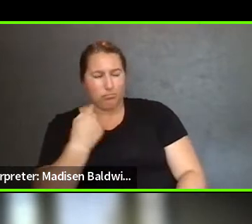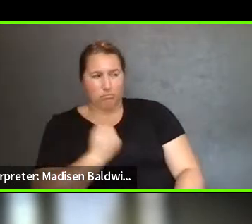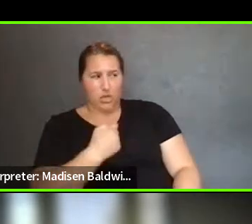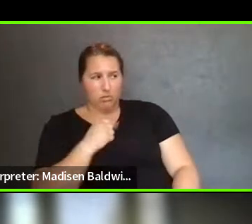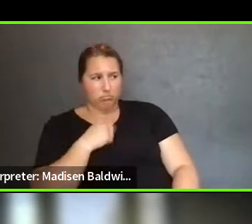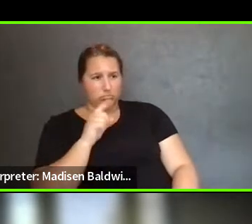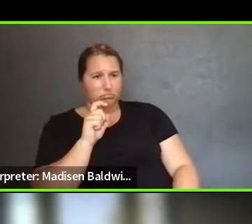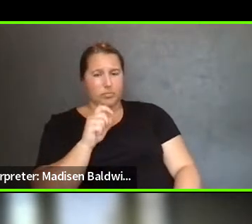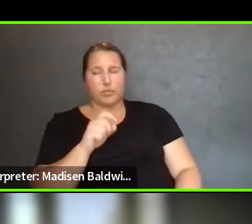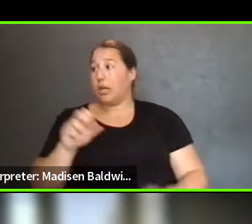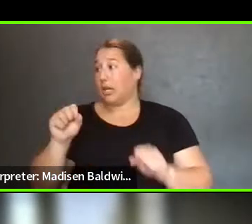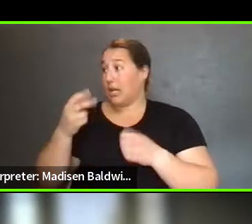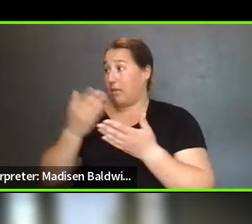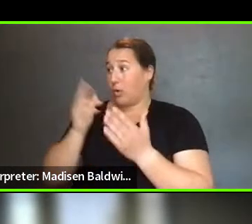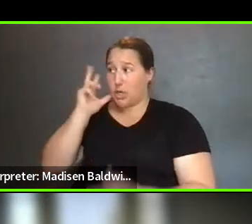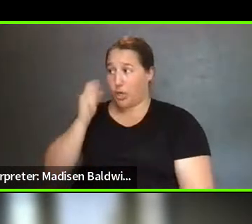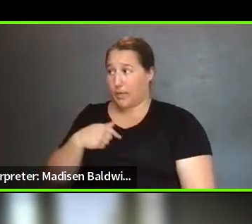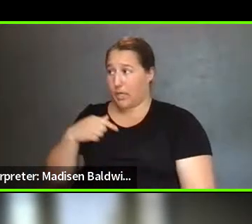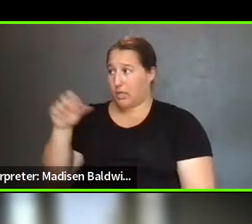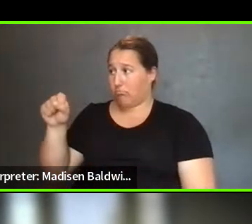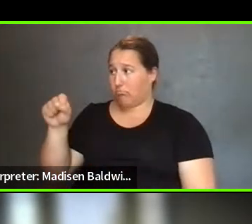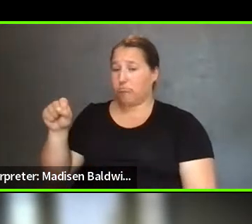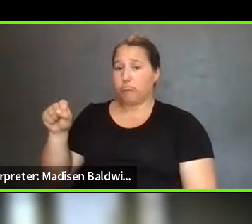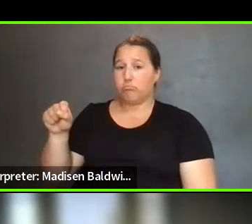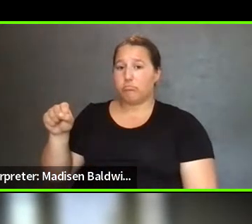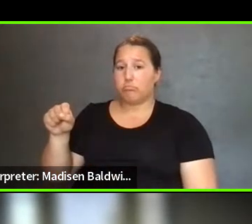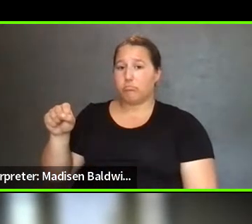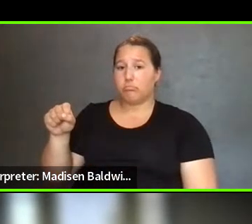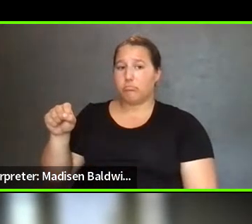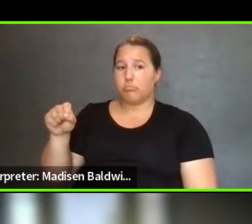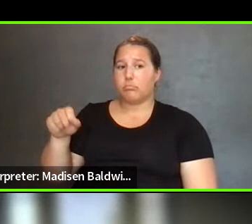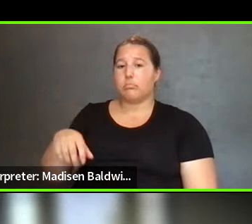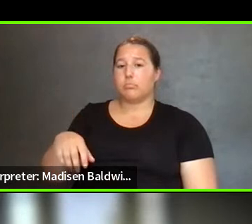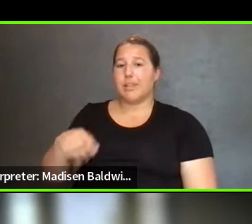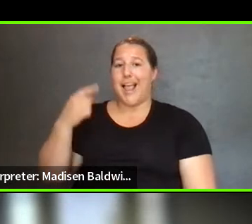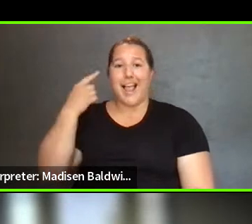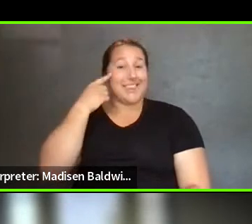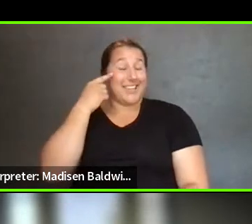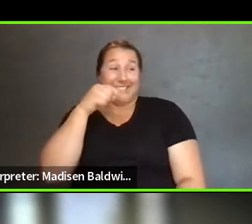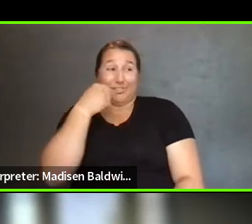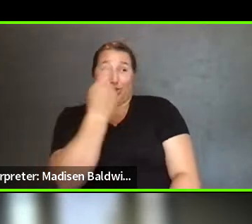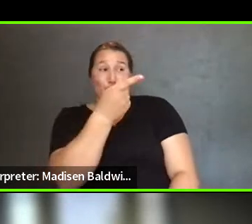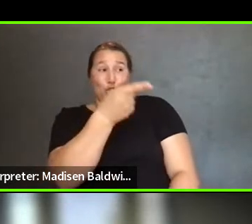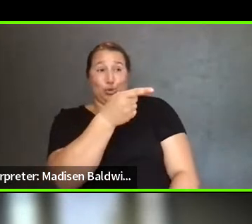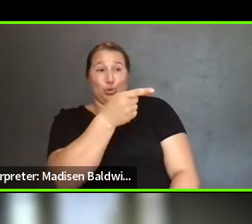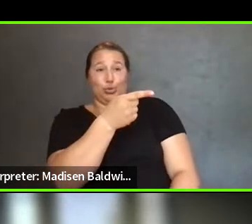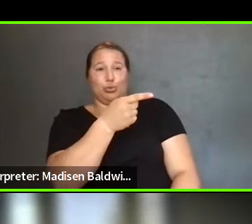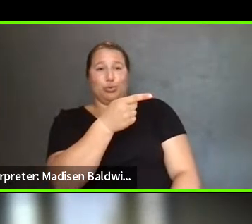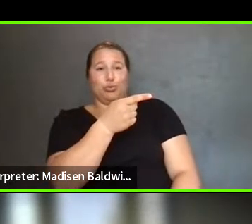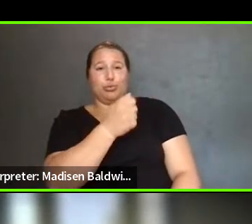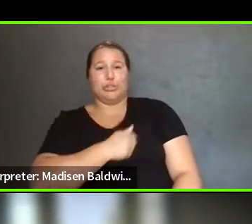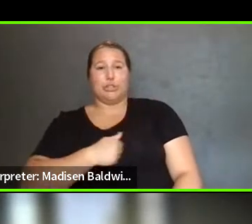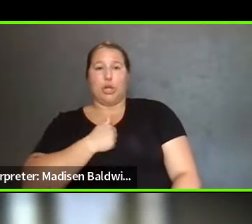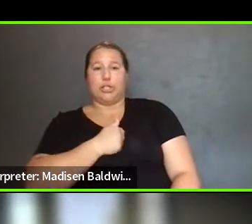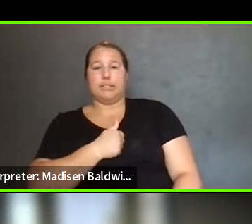me? Oh, okay. I think it's just you, Commissioner. Sorry.